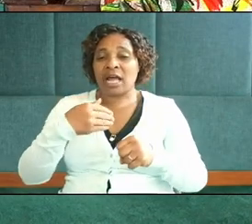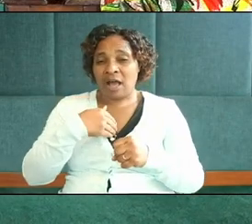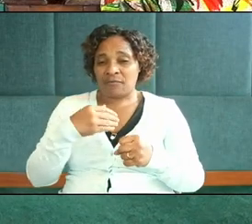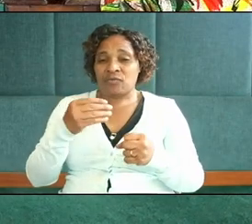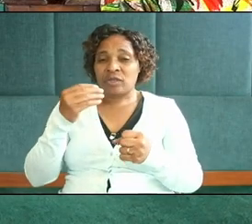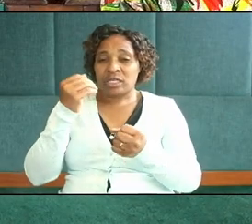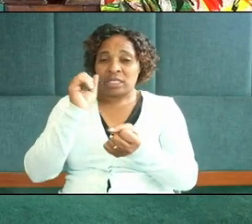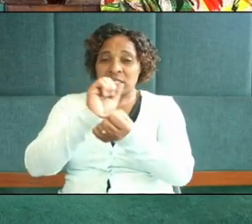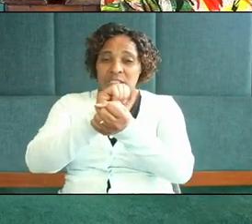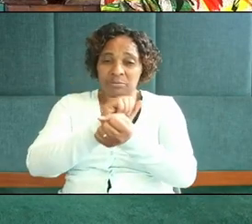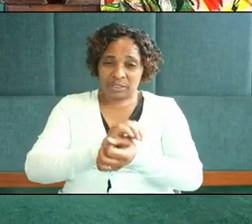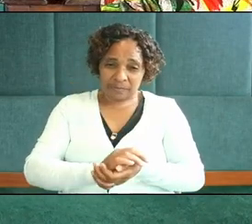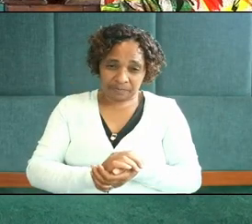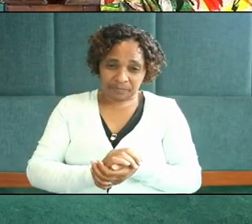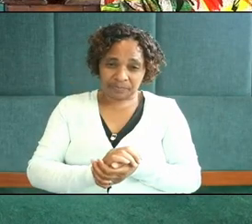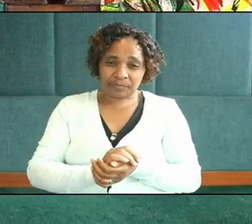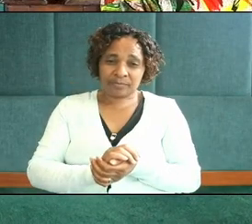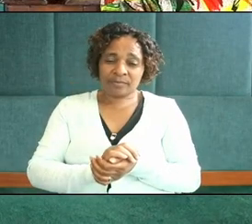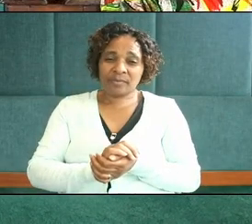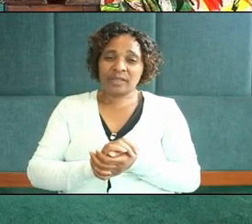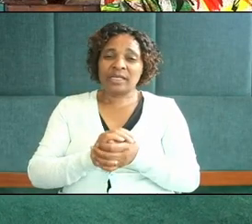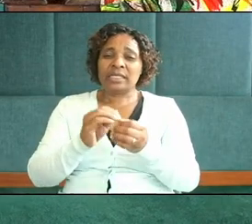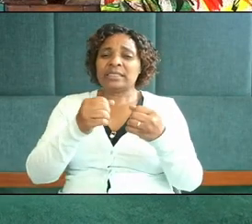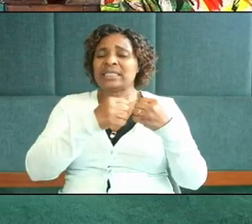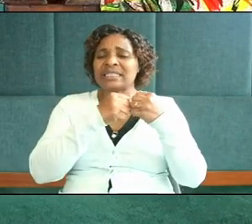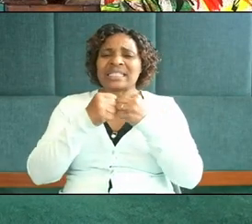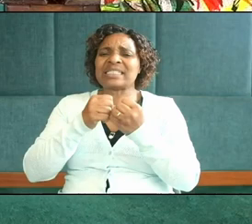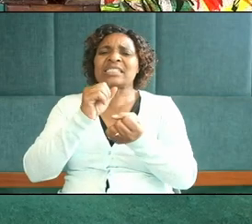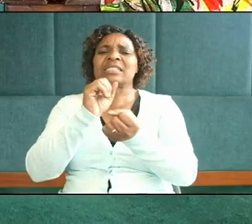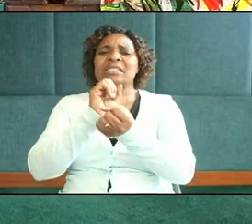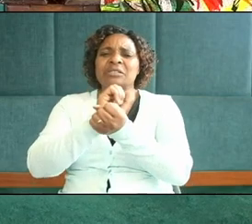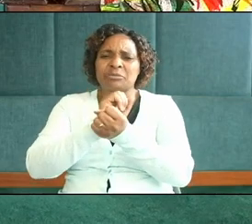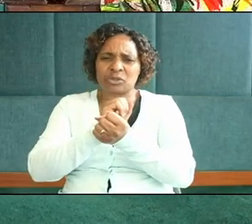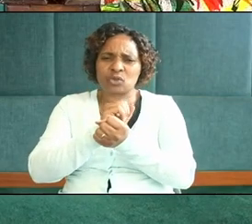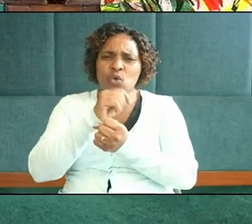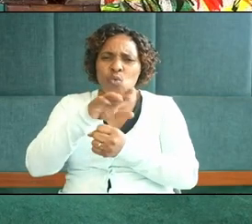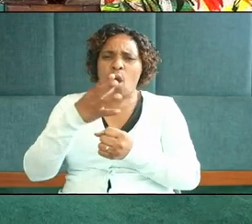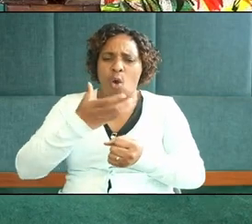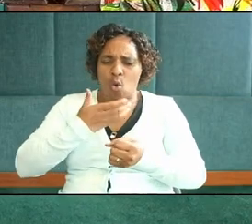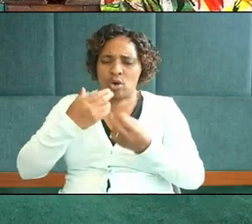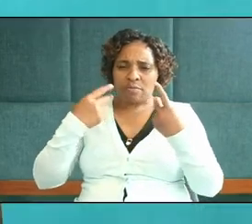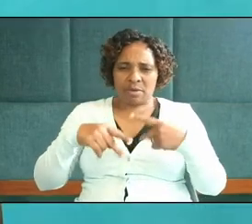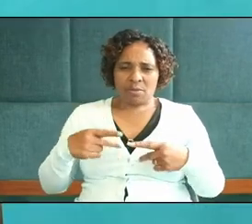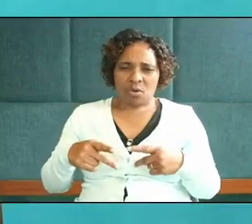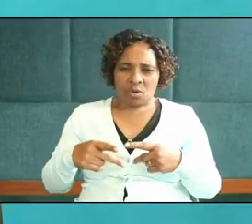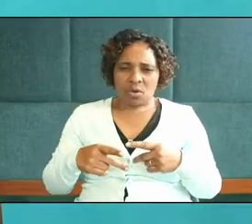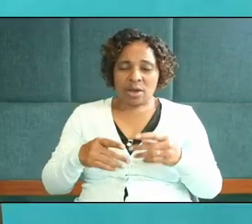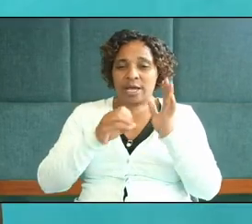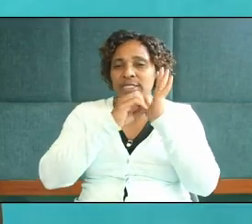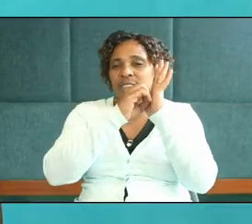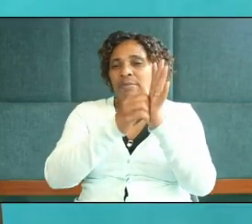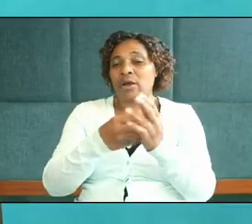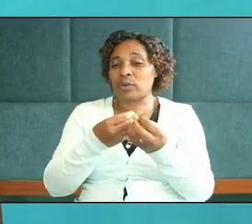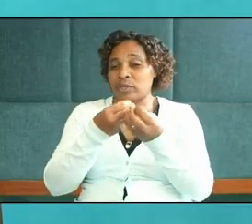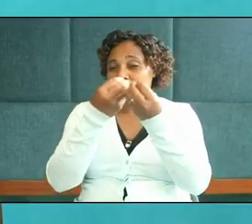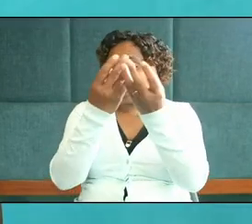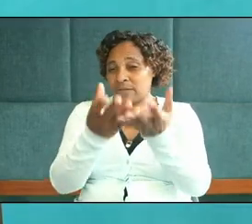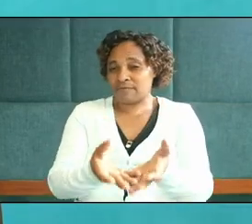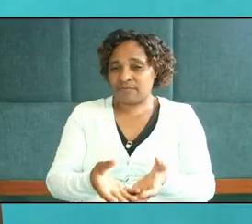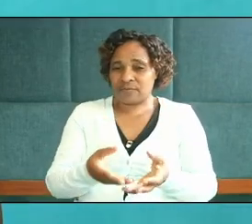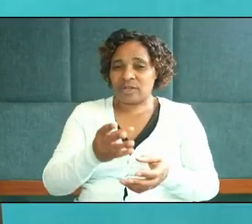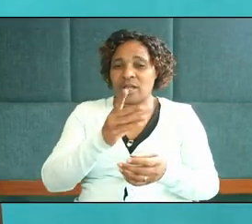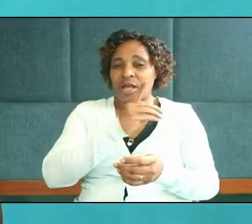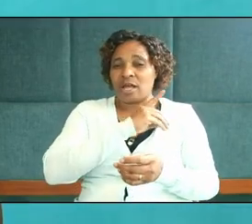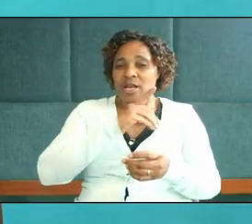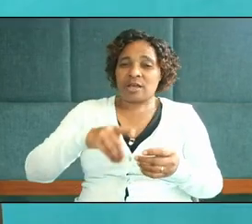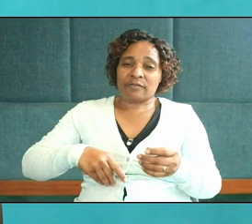don't really understand, or maybe the challenge is discipline your own flock. Mm-hmm. An example I'll give is David